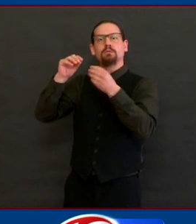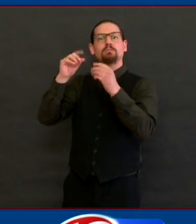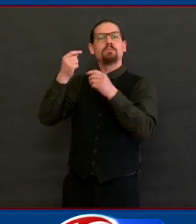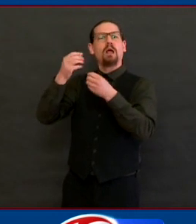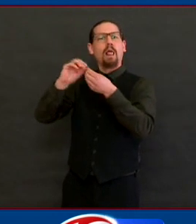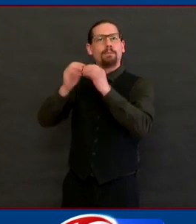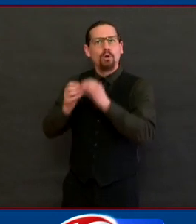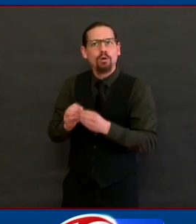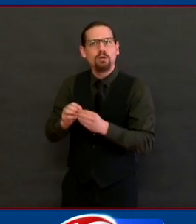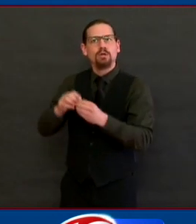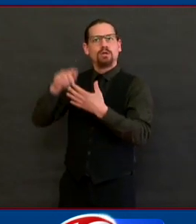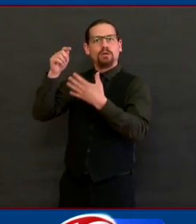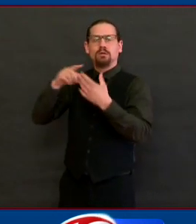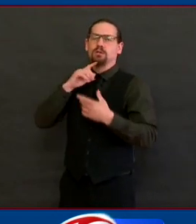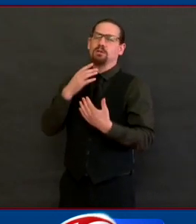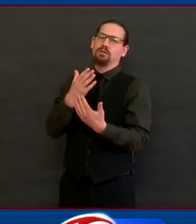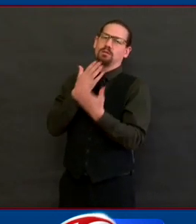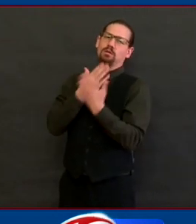Islanders